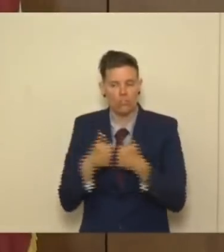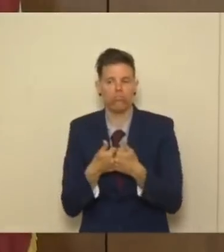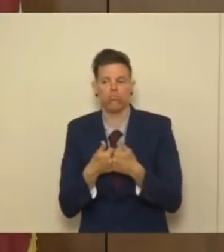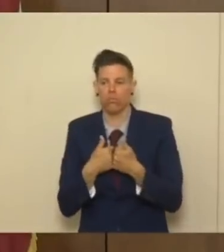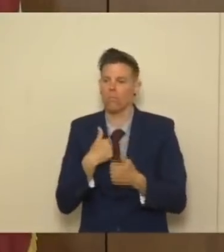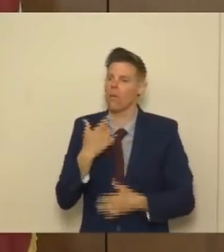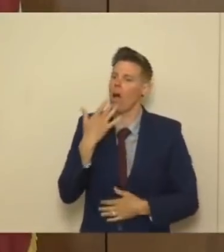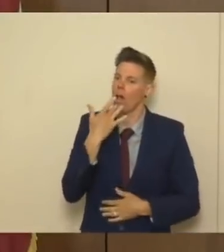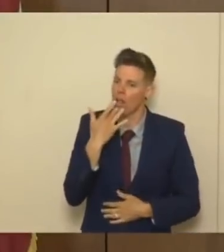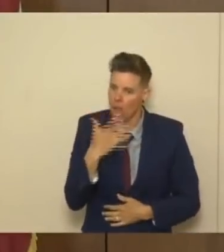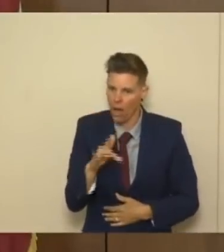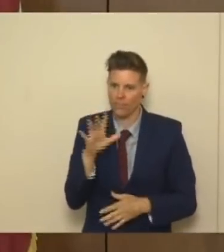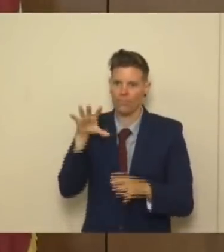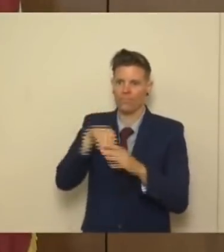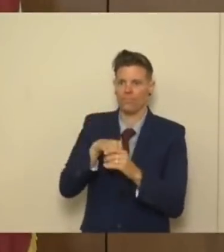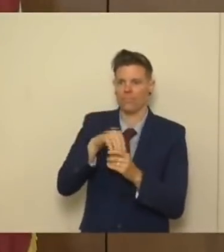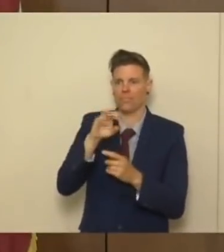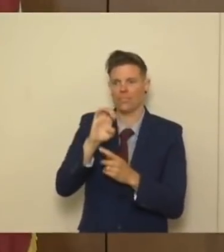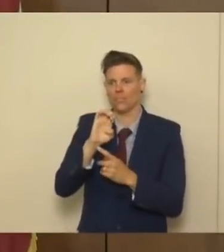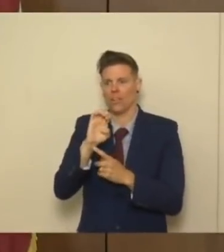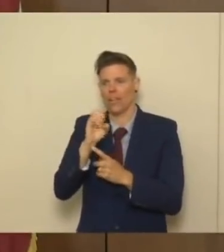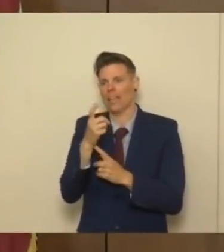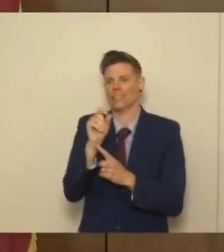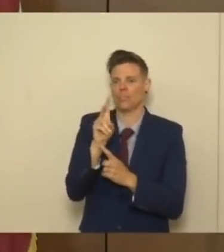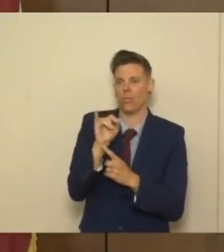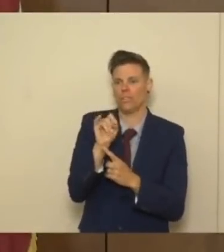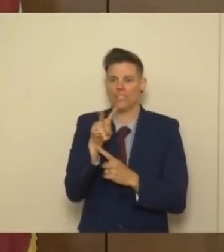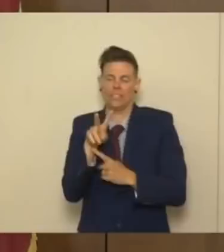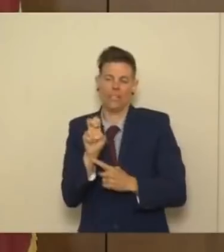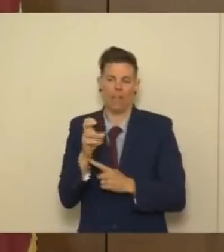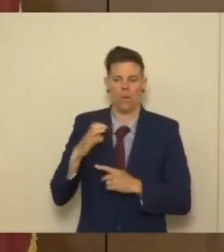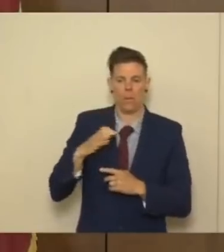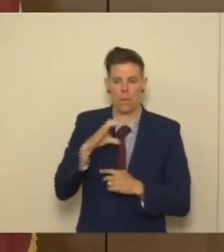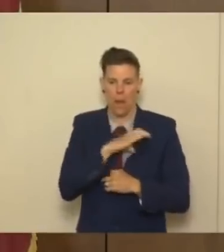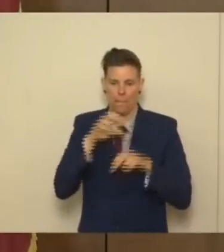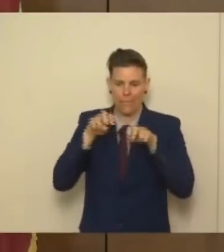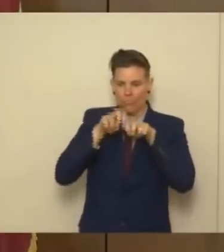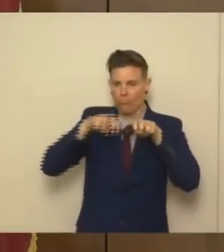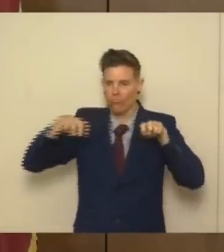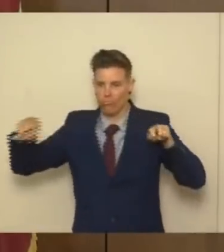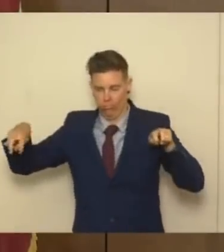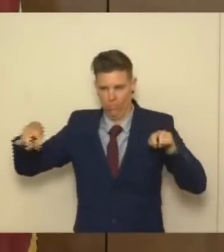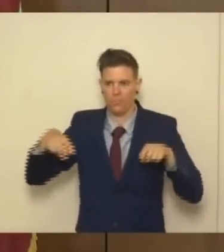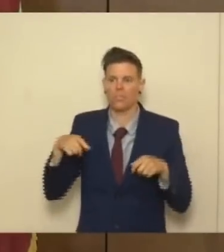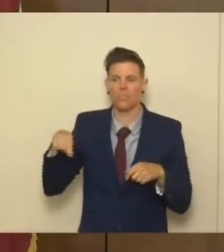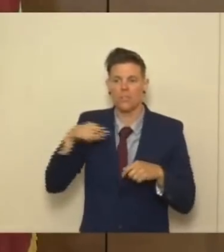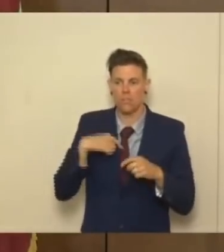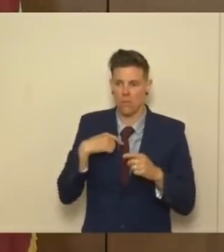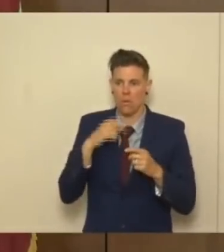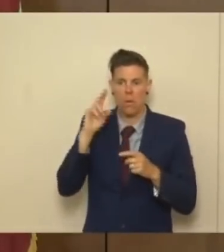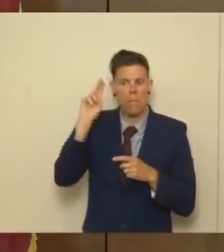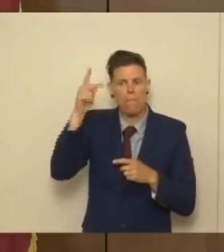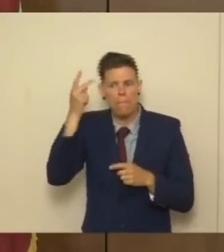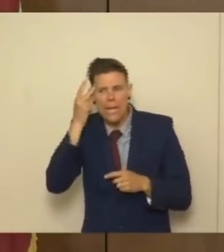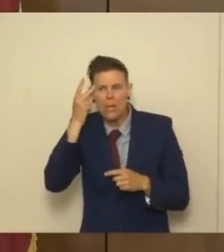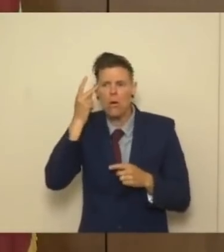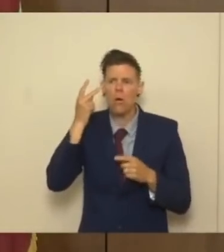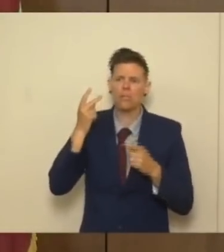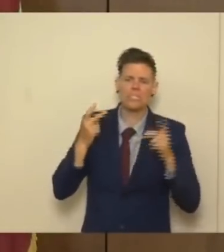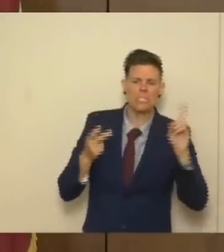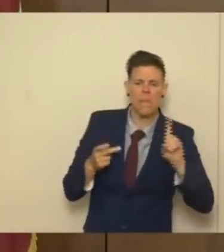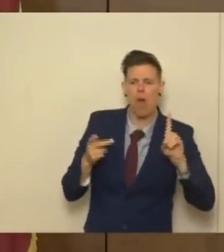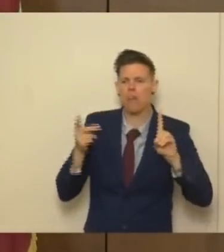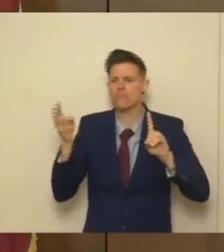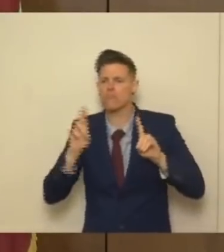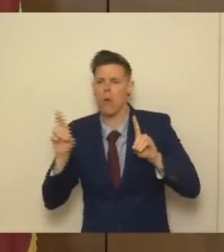committee. And we're not competing. There's not a governor in the country that doesn't want a strong economy. There's not a lieutenant governor in the country that doesn't